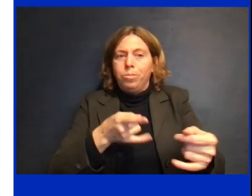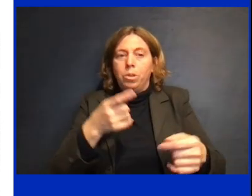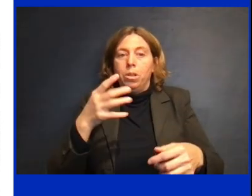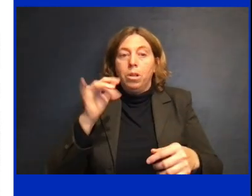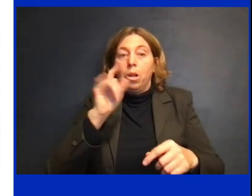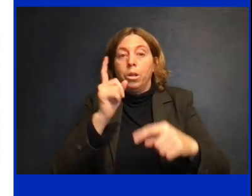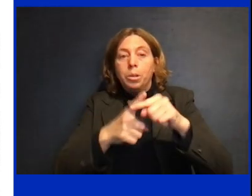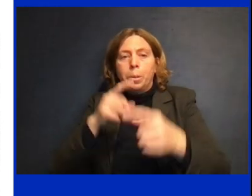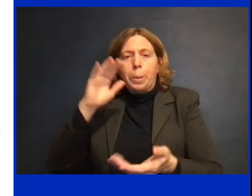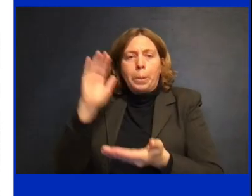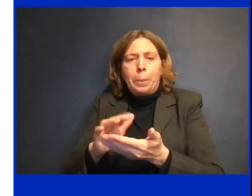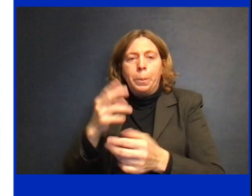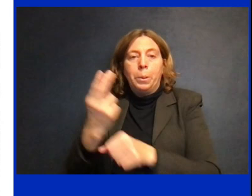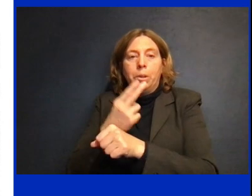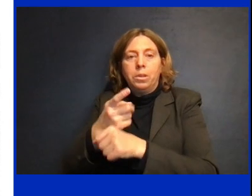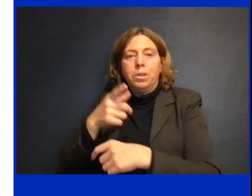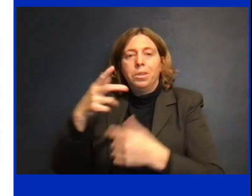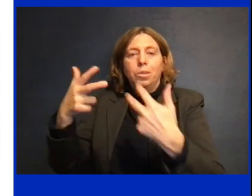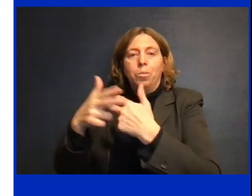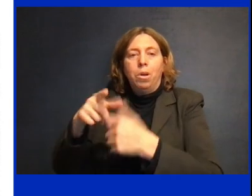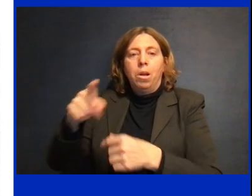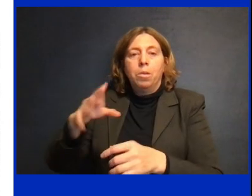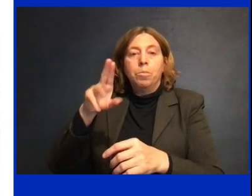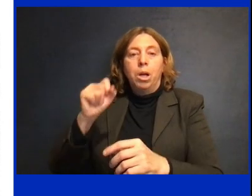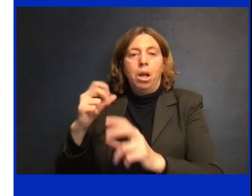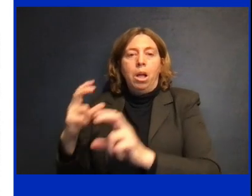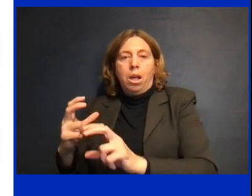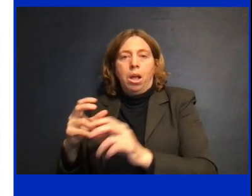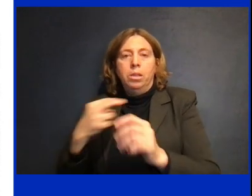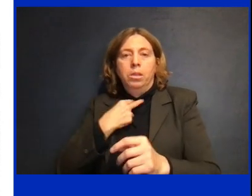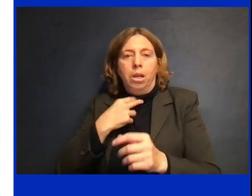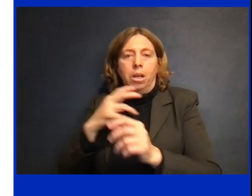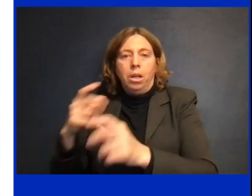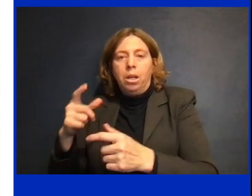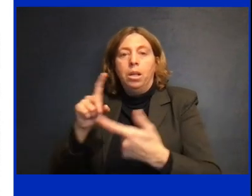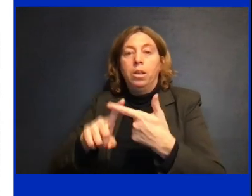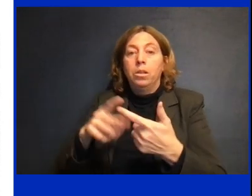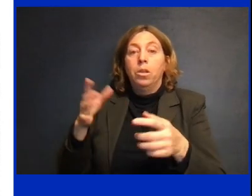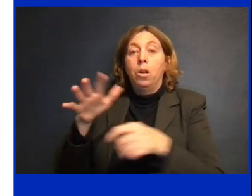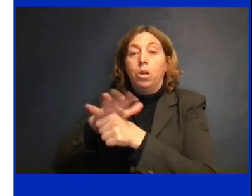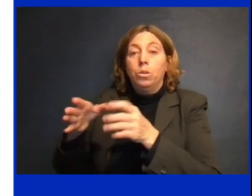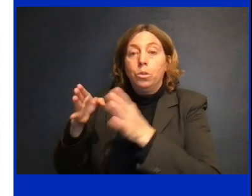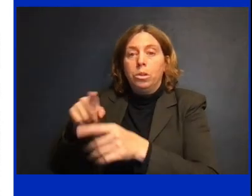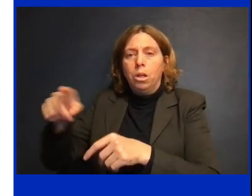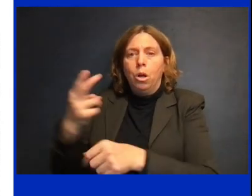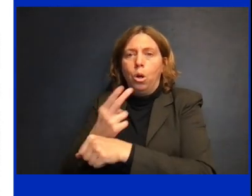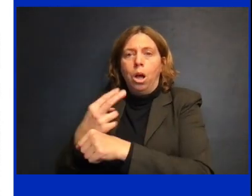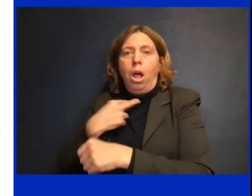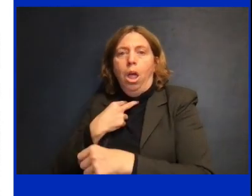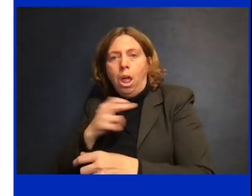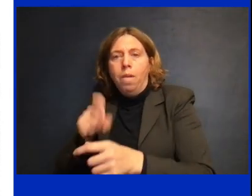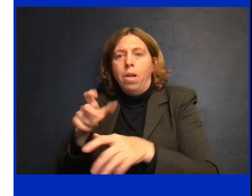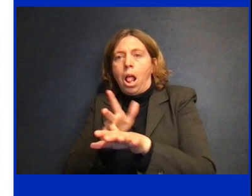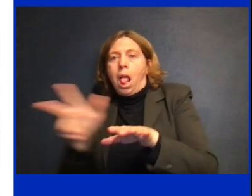for terminal-bound buses on local streets for circulation or terminal access.